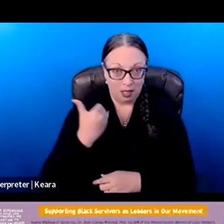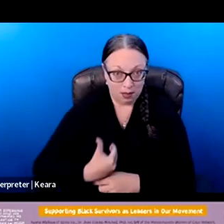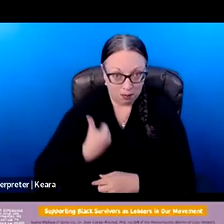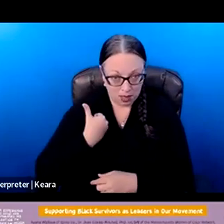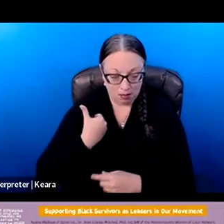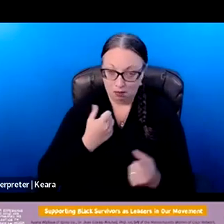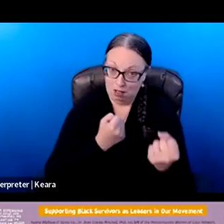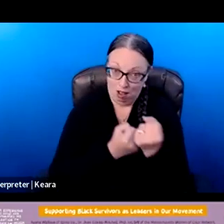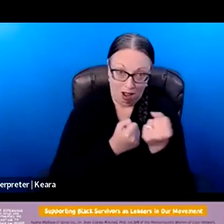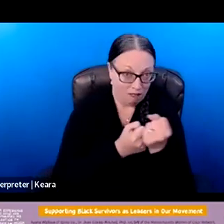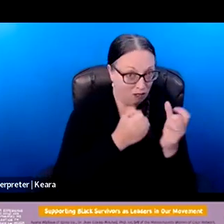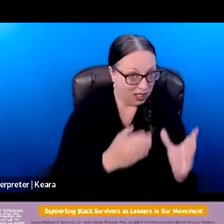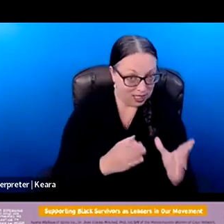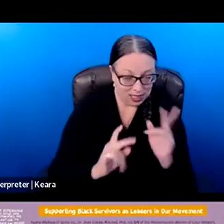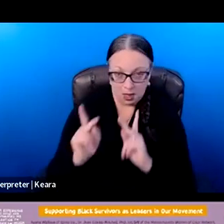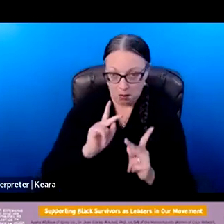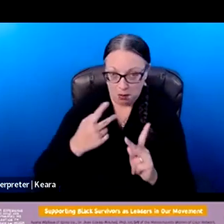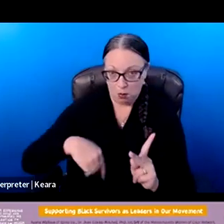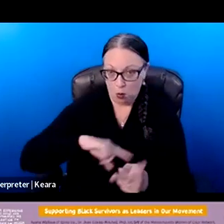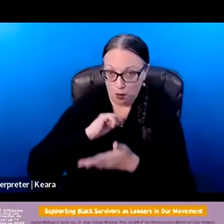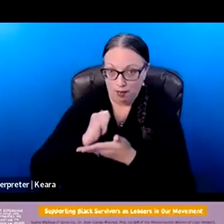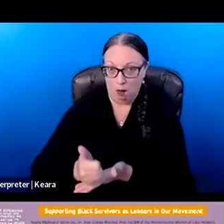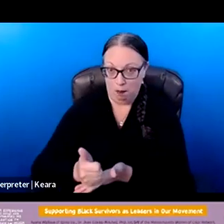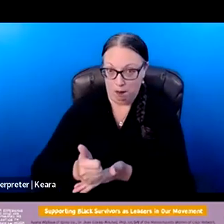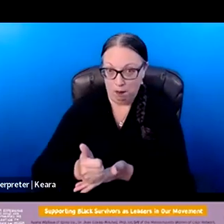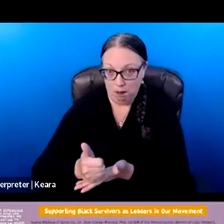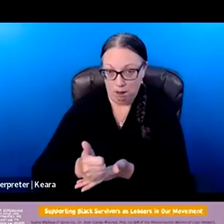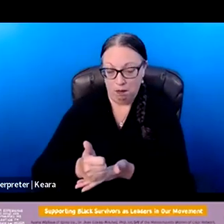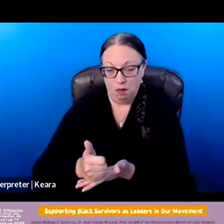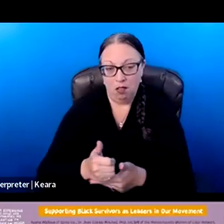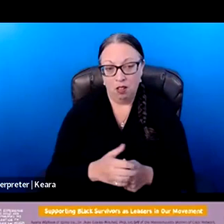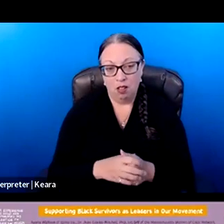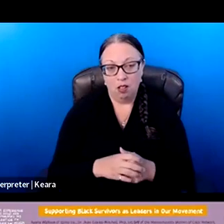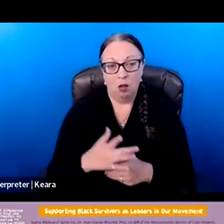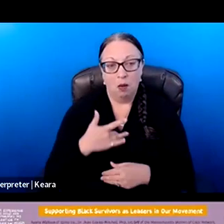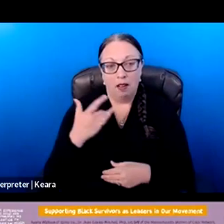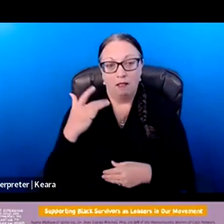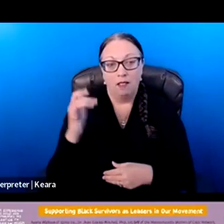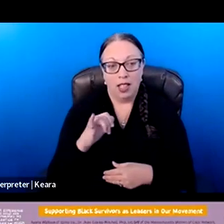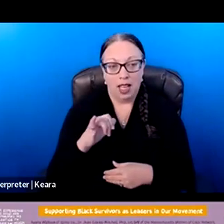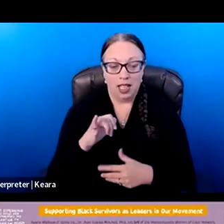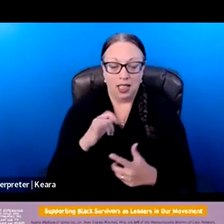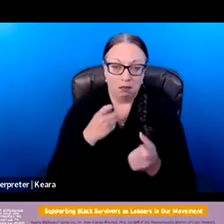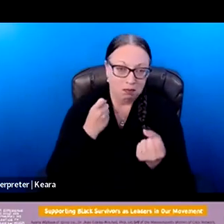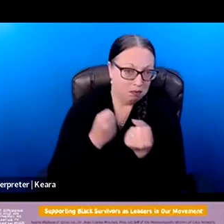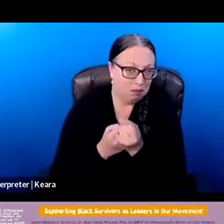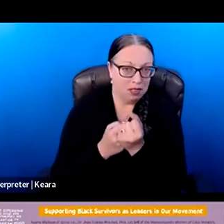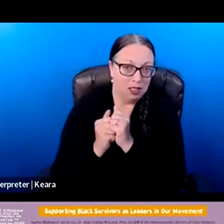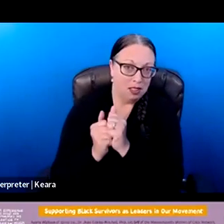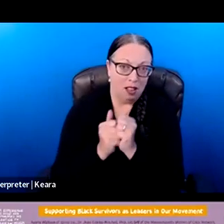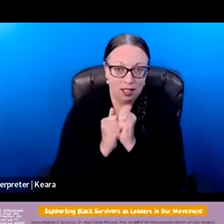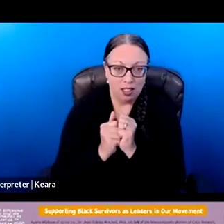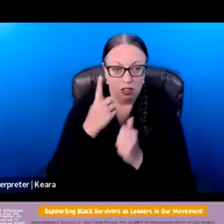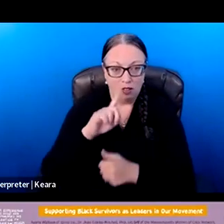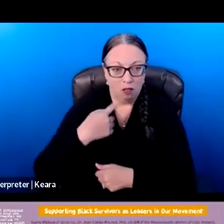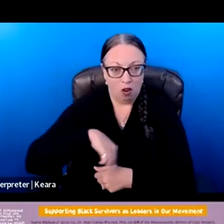and people that, you know, we help. So I just think being in solidarity for us, for femmes, we're